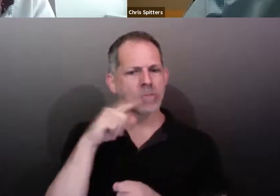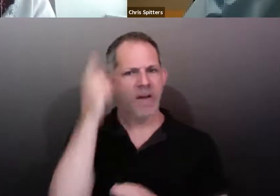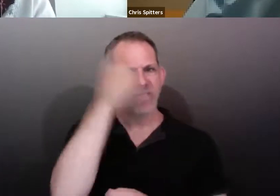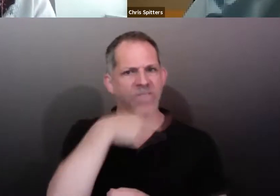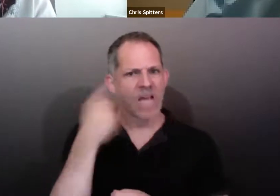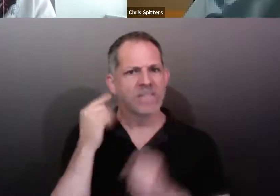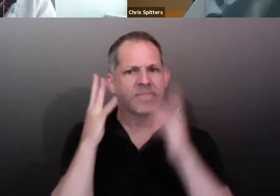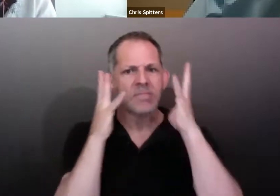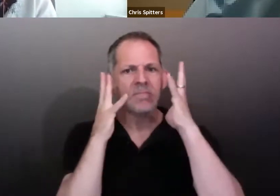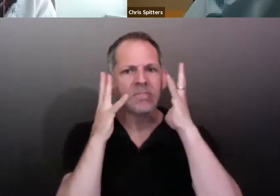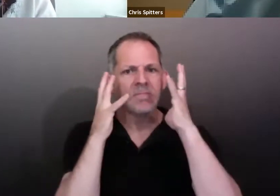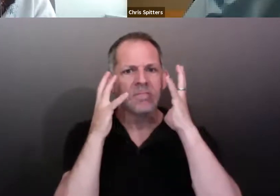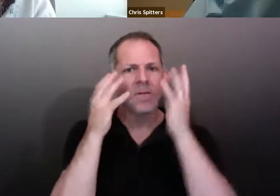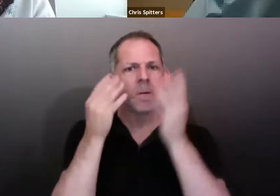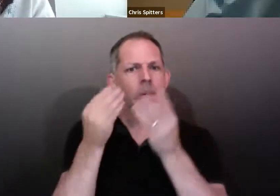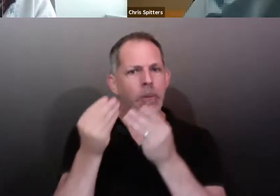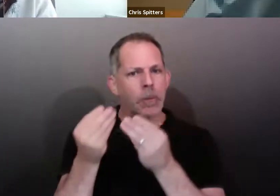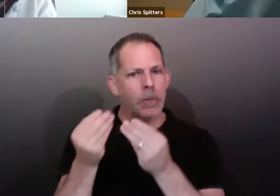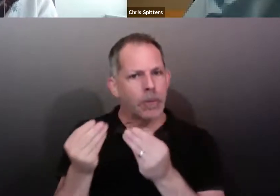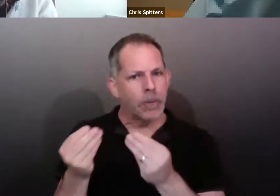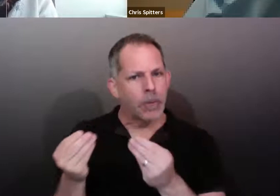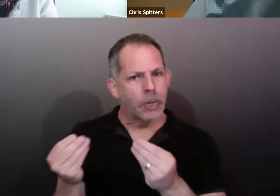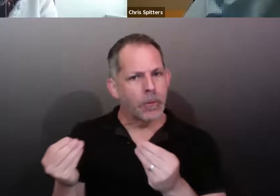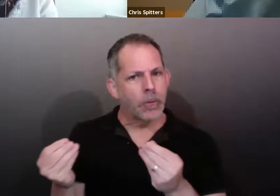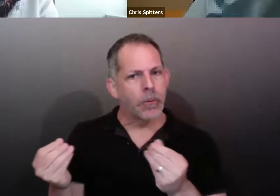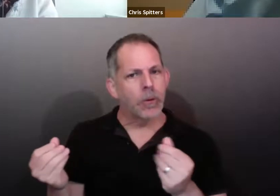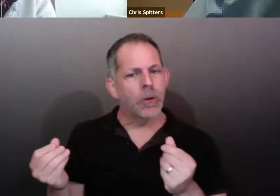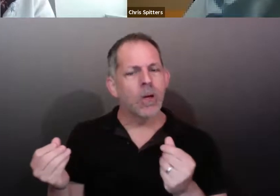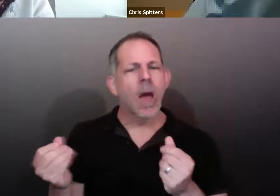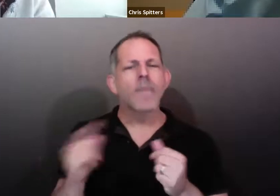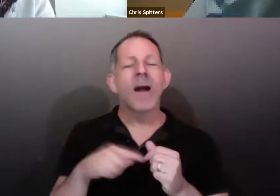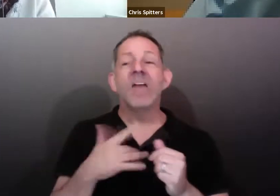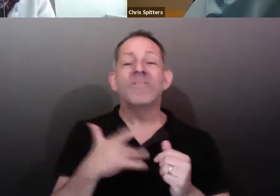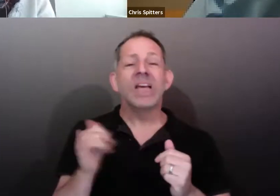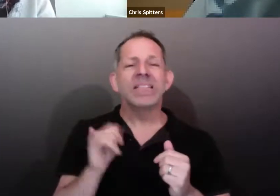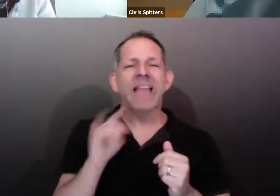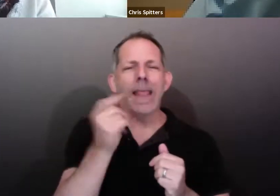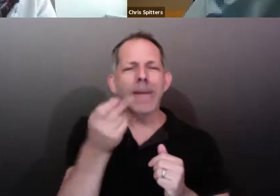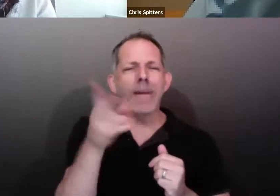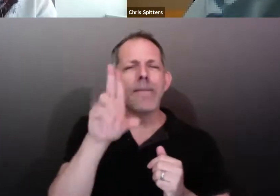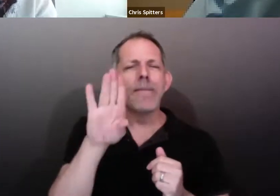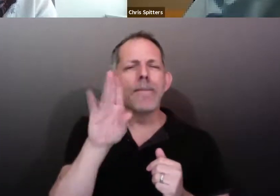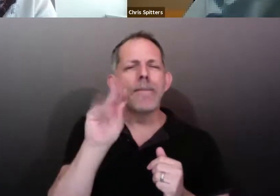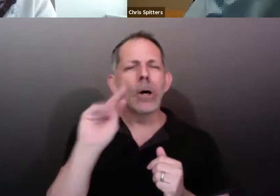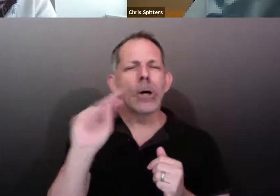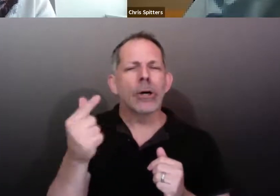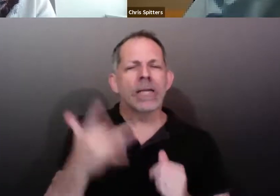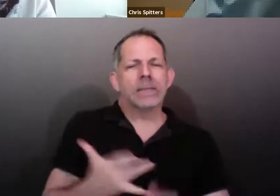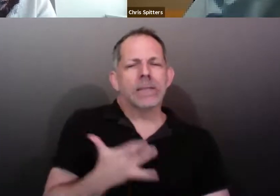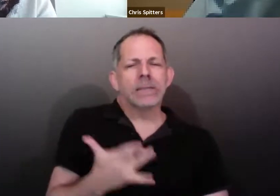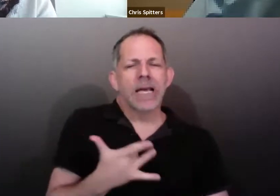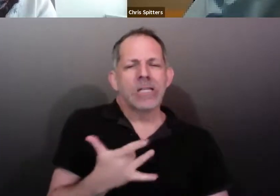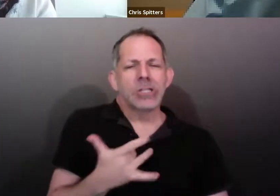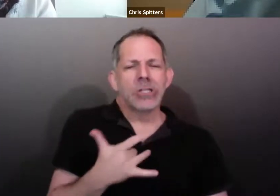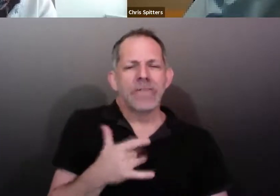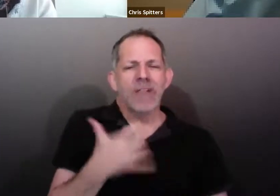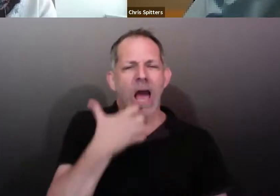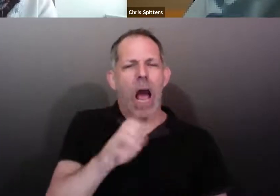diminish a little bit, and my taste, although it's still altered, it's not as significant as it